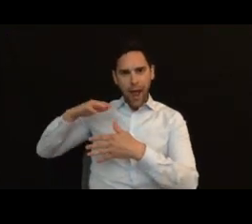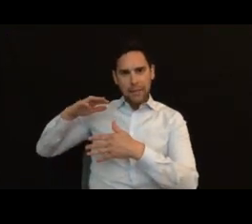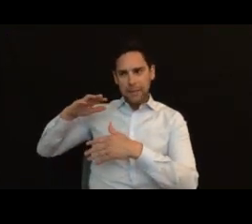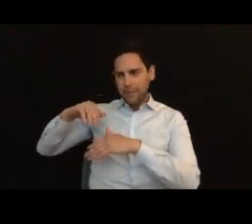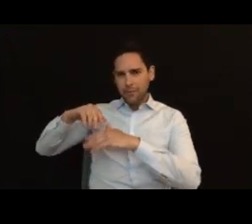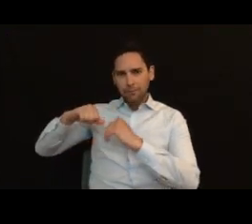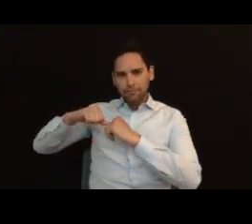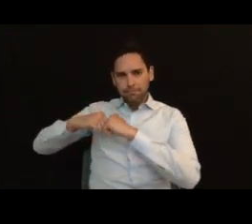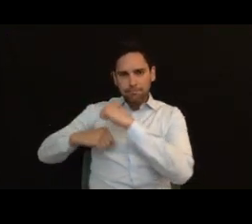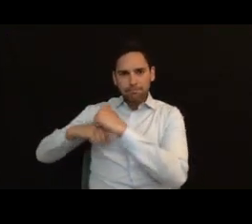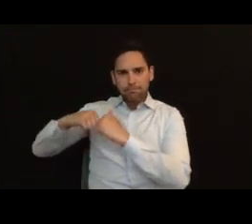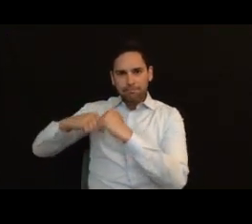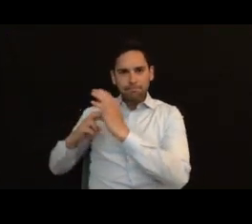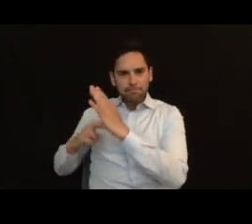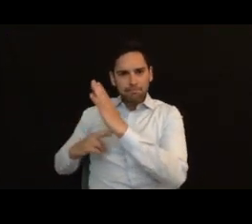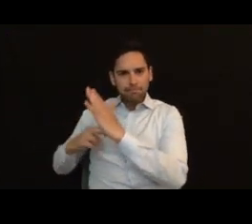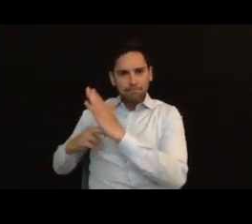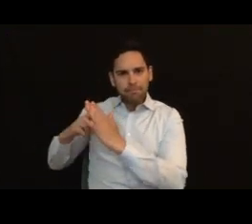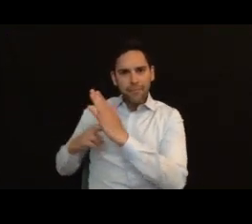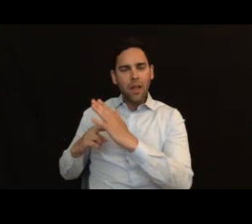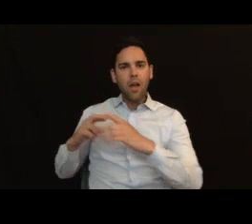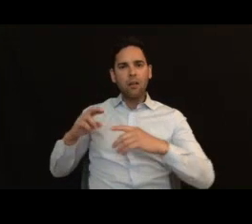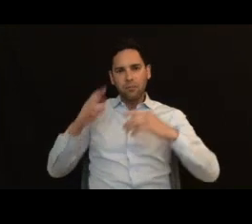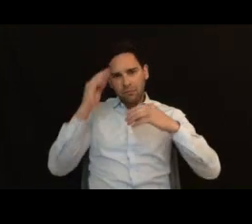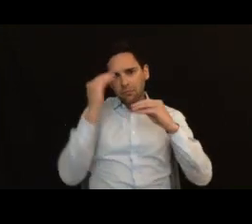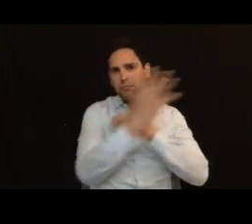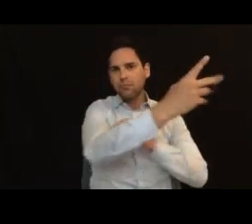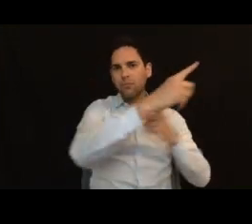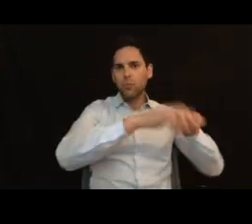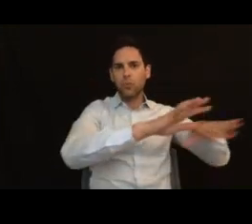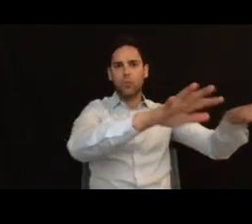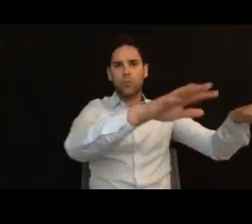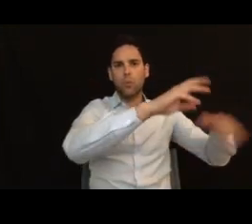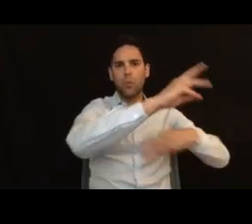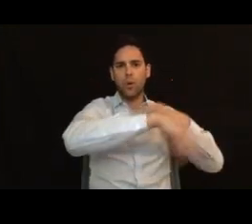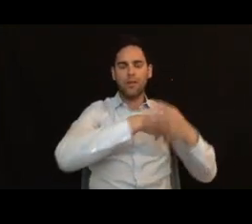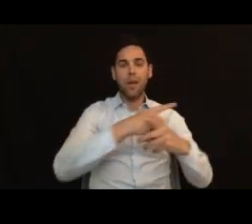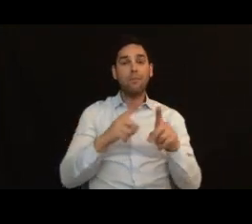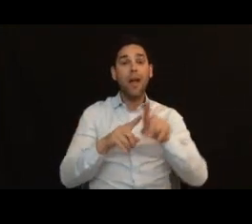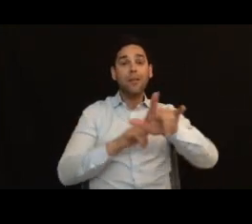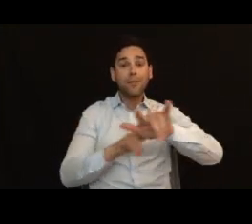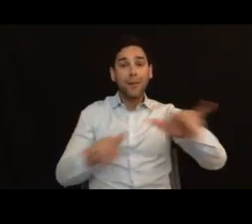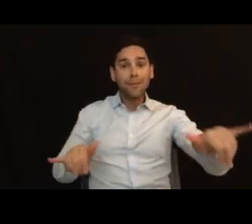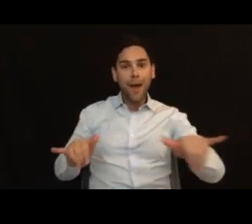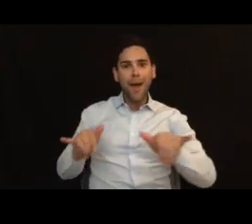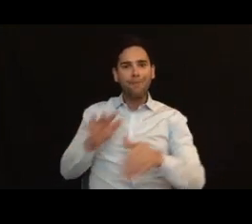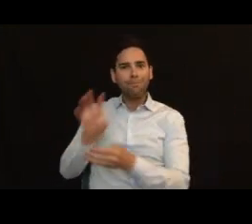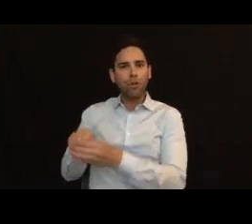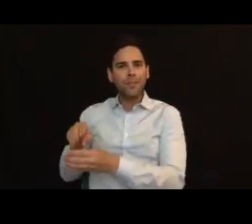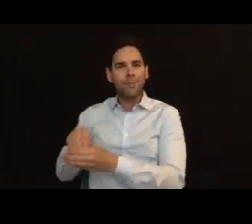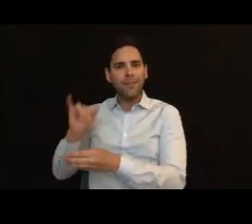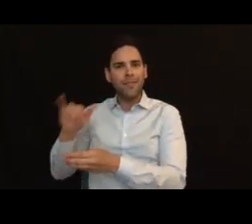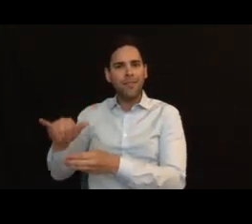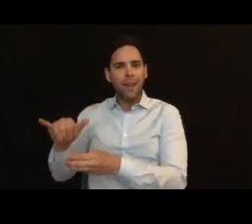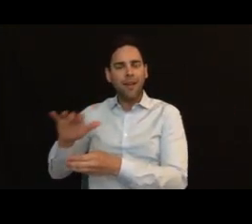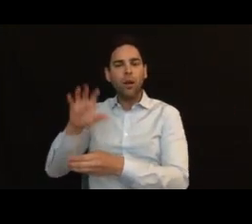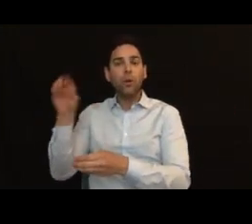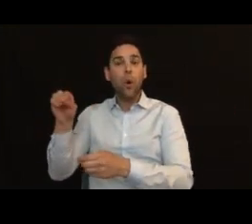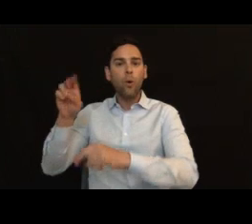co-constructs that knowledge with people in the community. So for me, as a member of the community, I'm